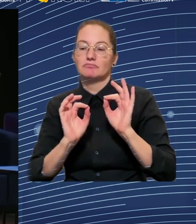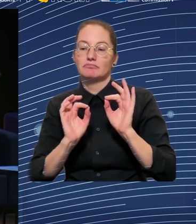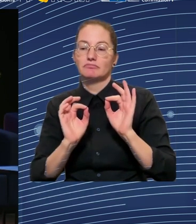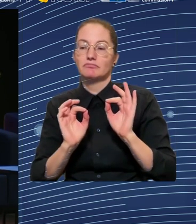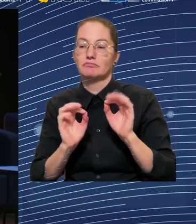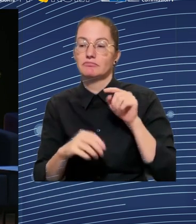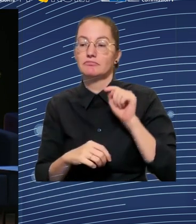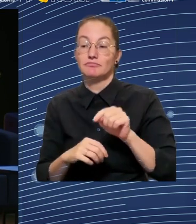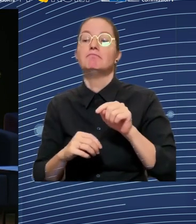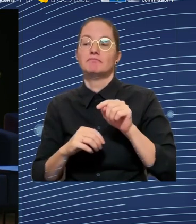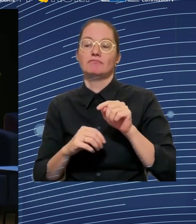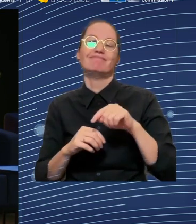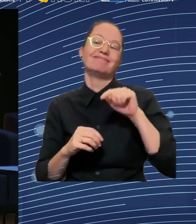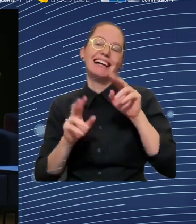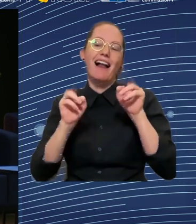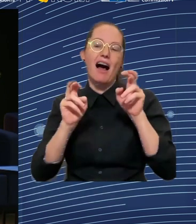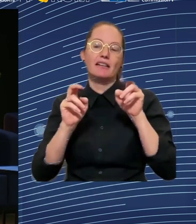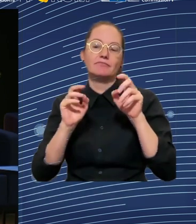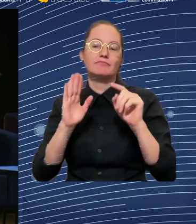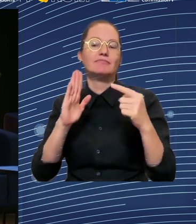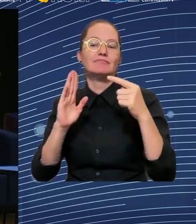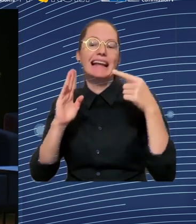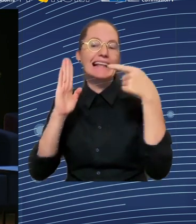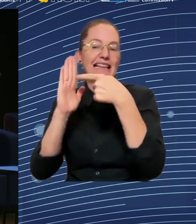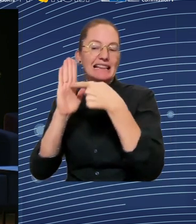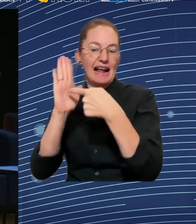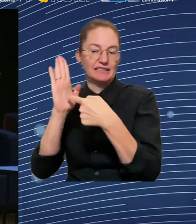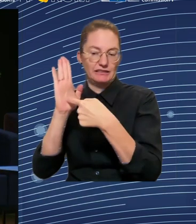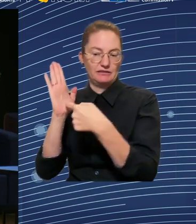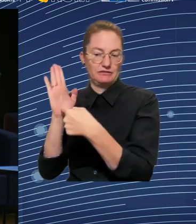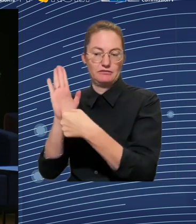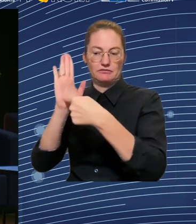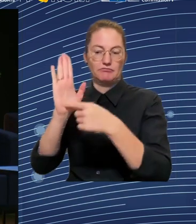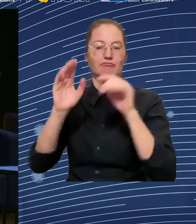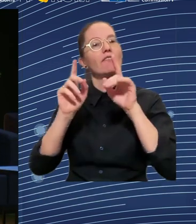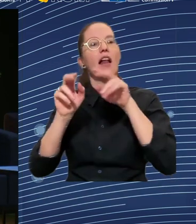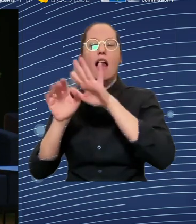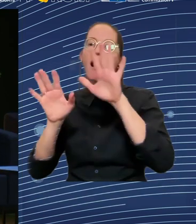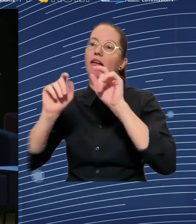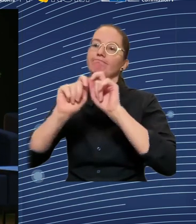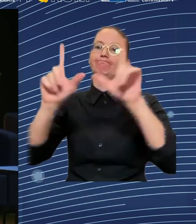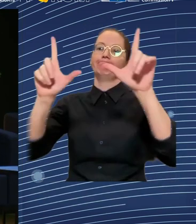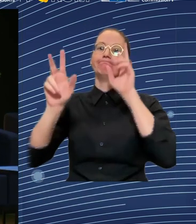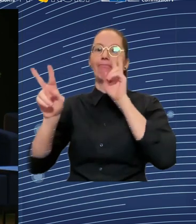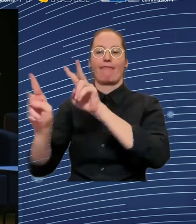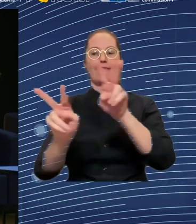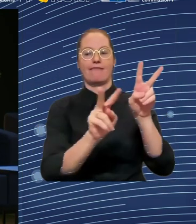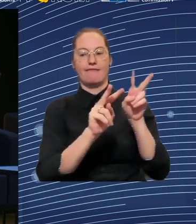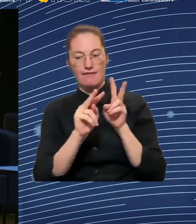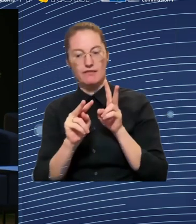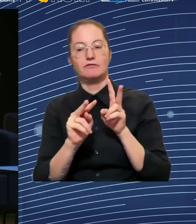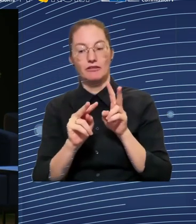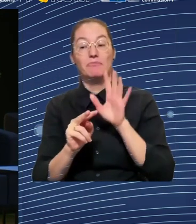well presented by my colleague could capture these sort of differences. So even though it was